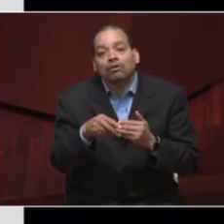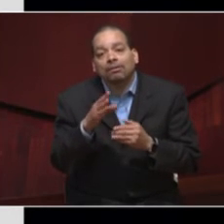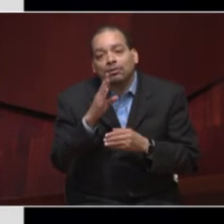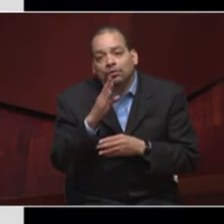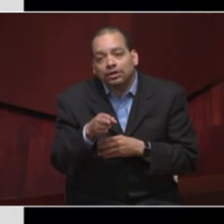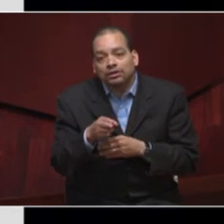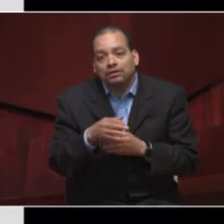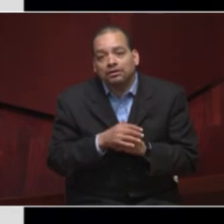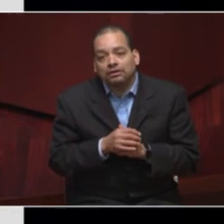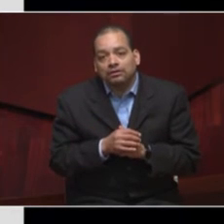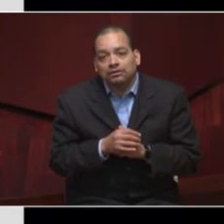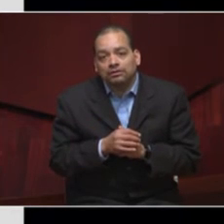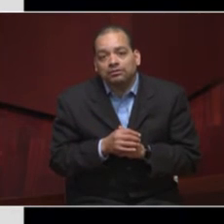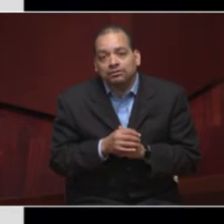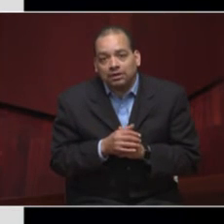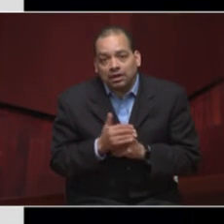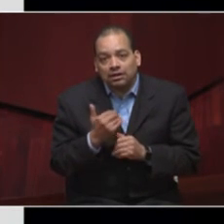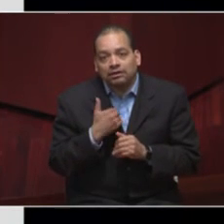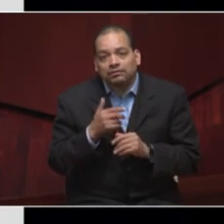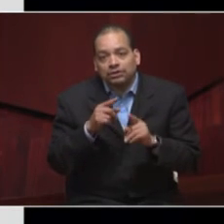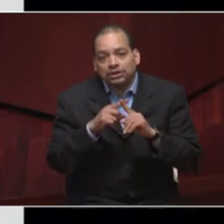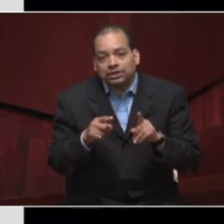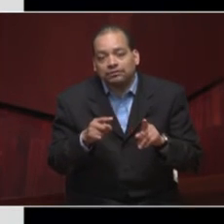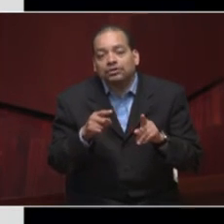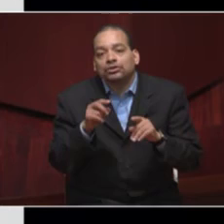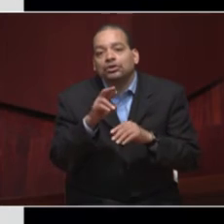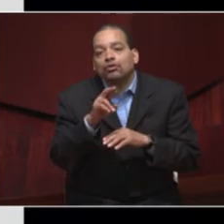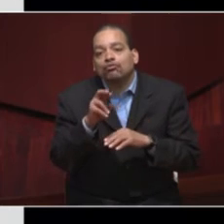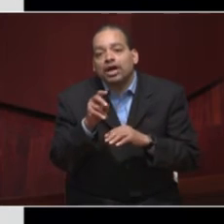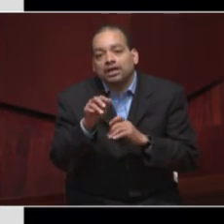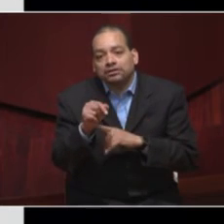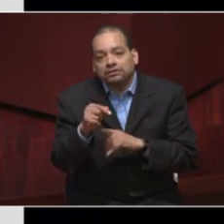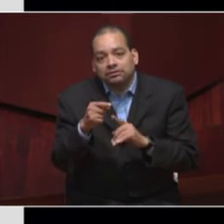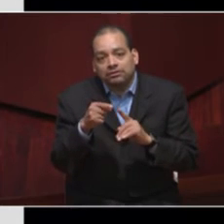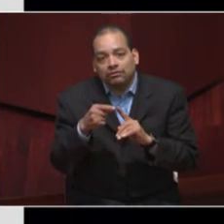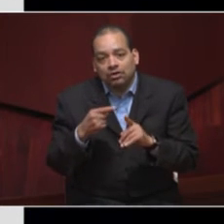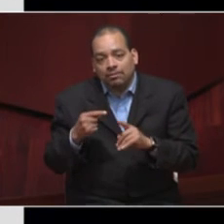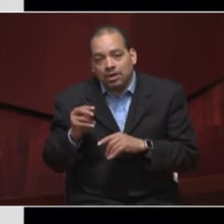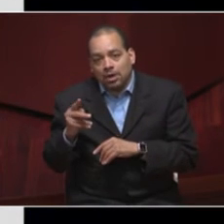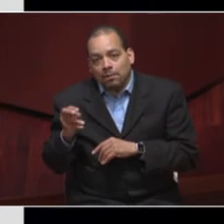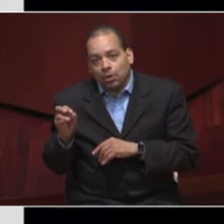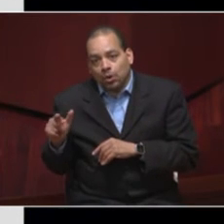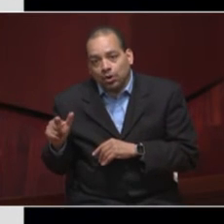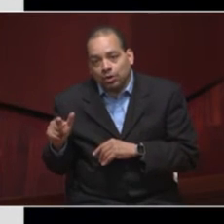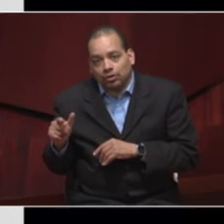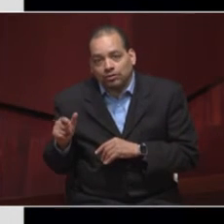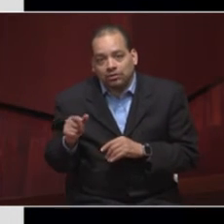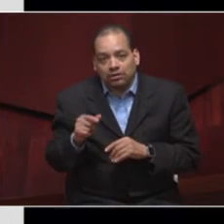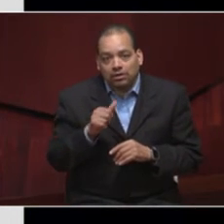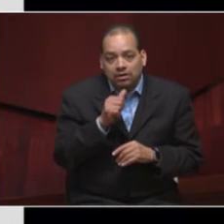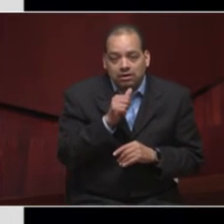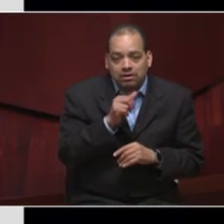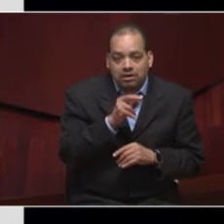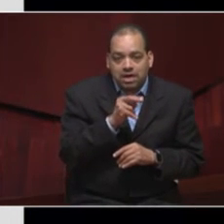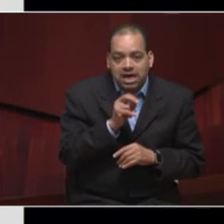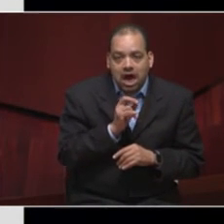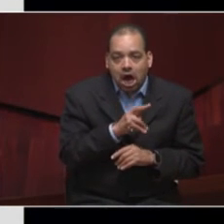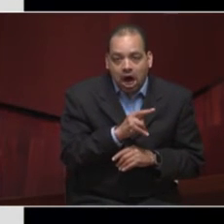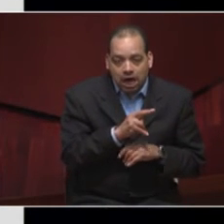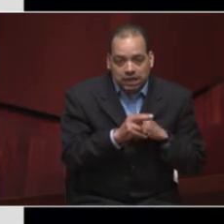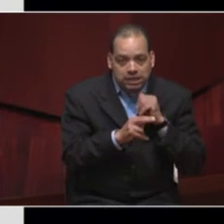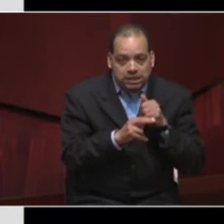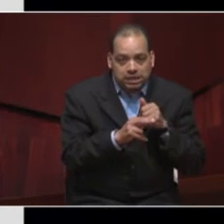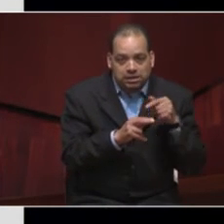year different rates, one for portal-borne transactions versus non-portal-borne transactions.